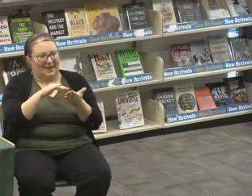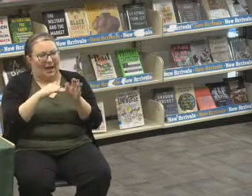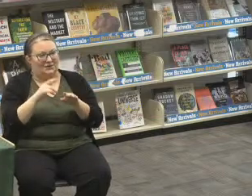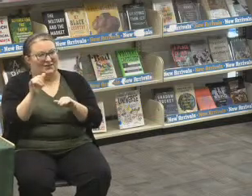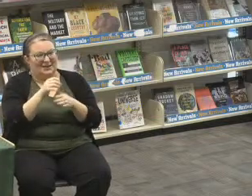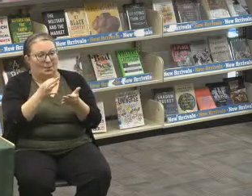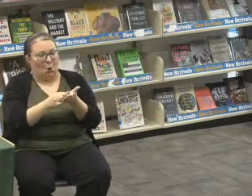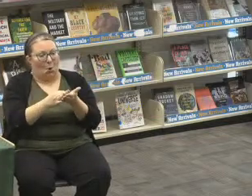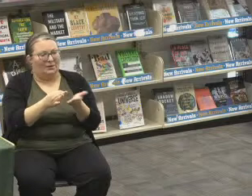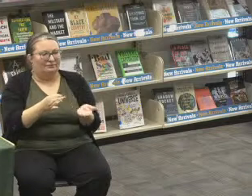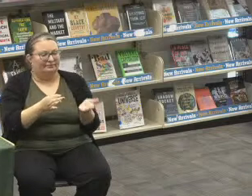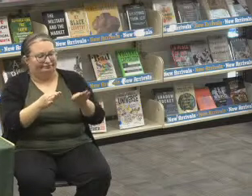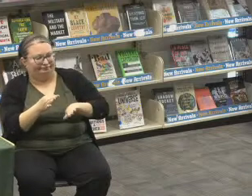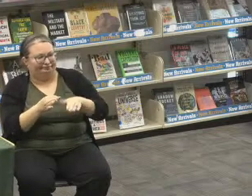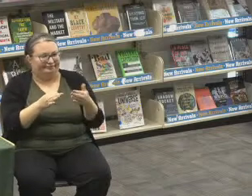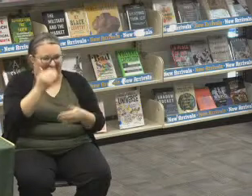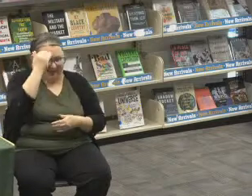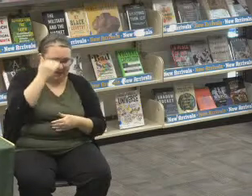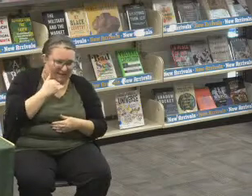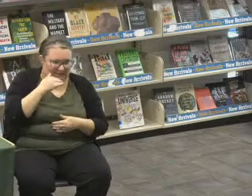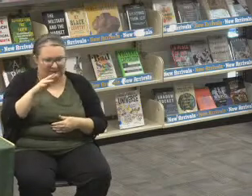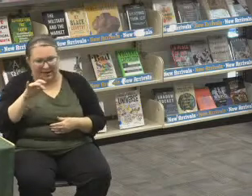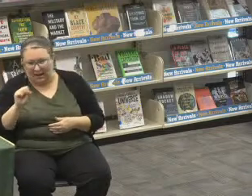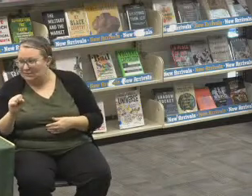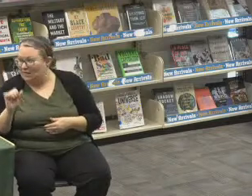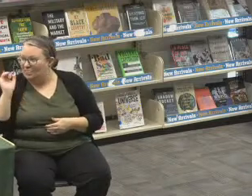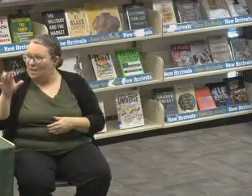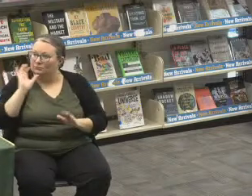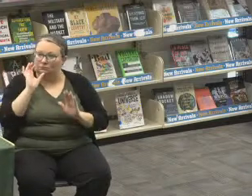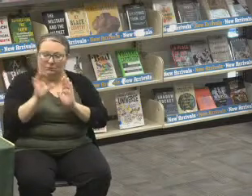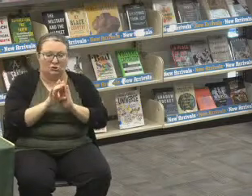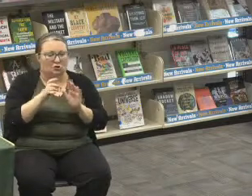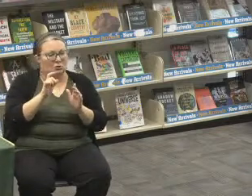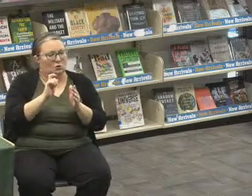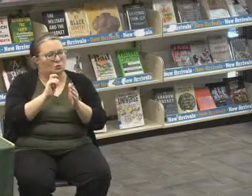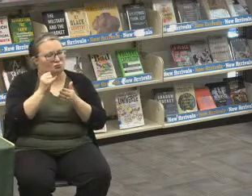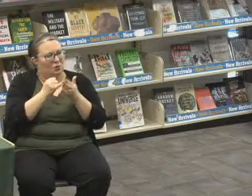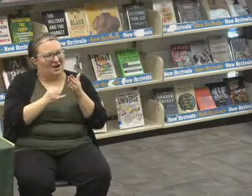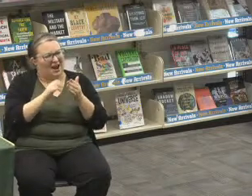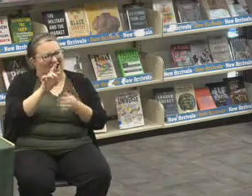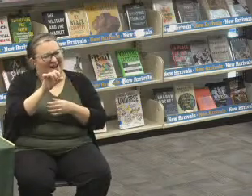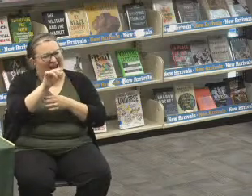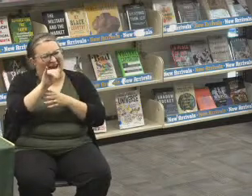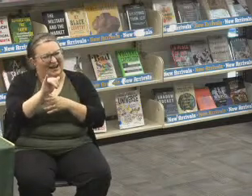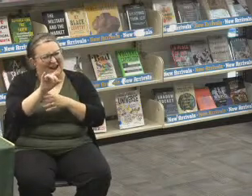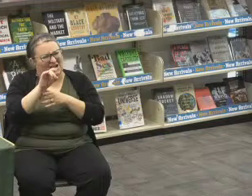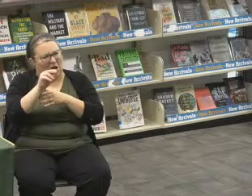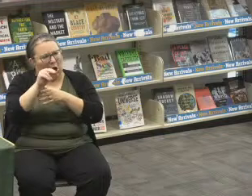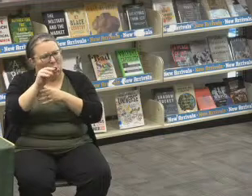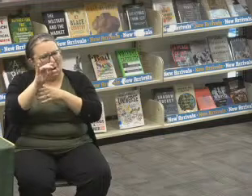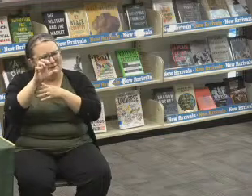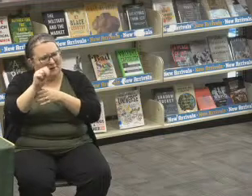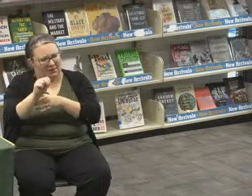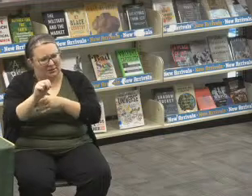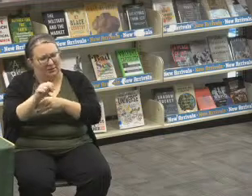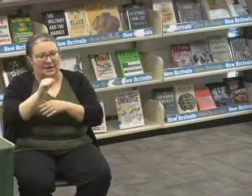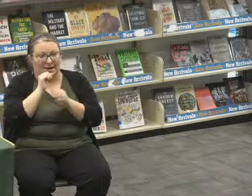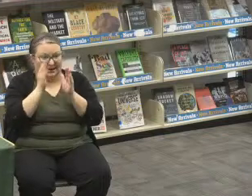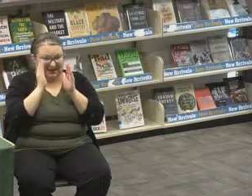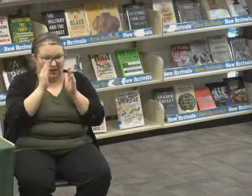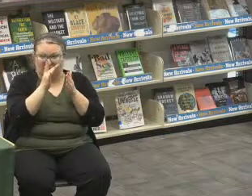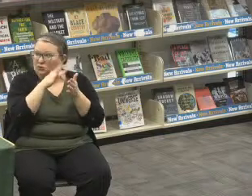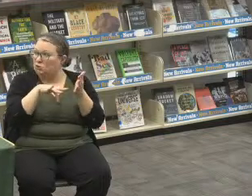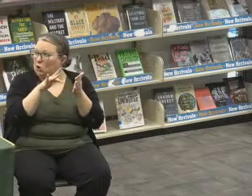this cartoon, which was done by Danny Donovan. When I think about, if you look at that inattentive